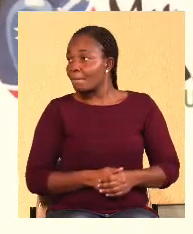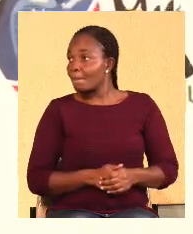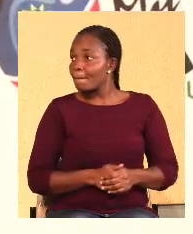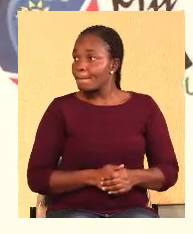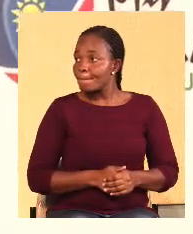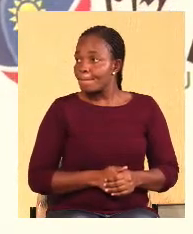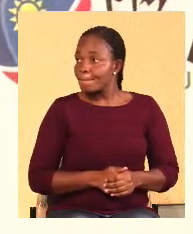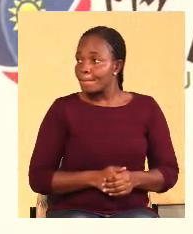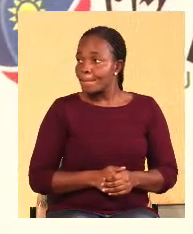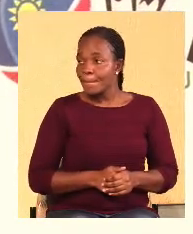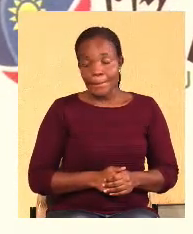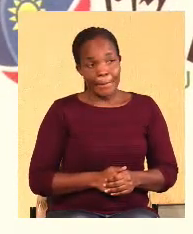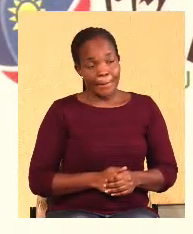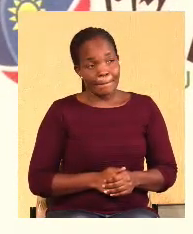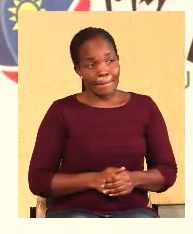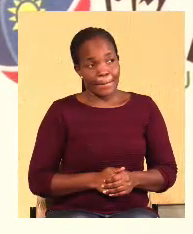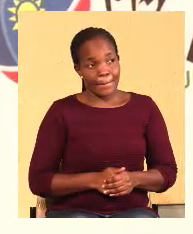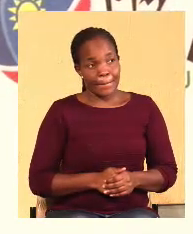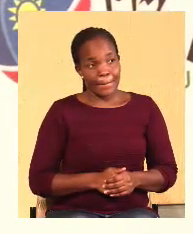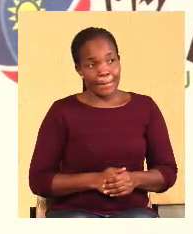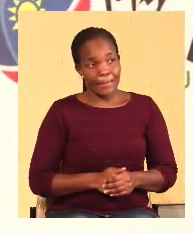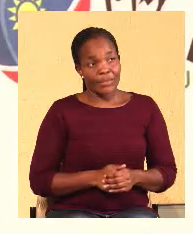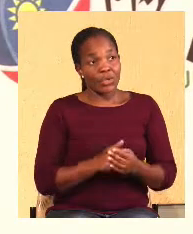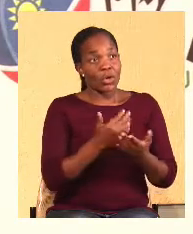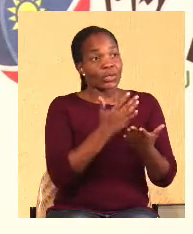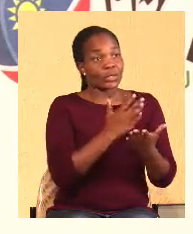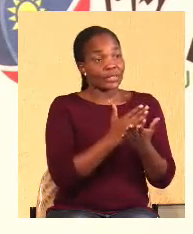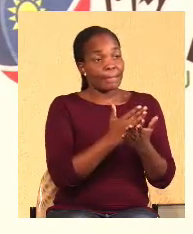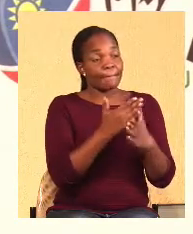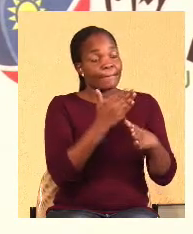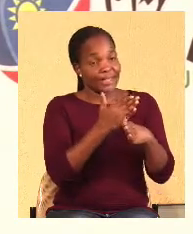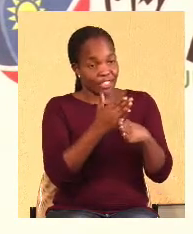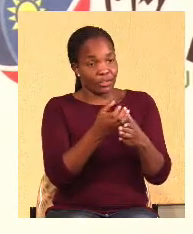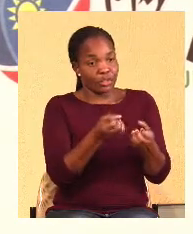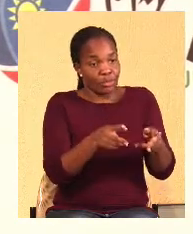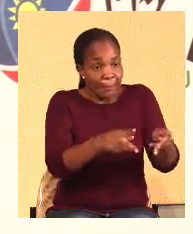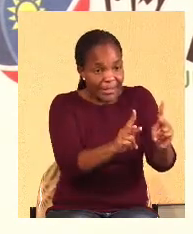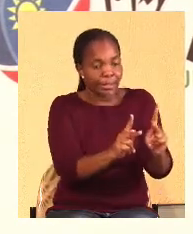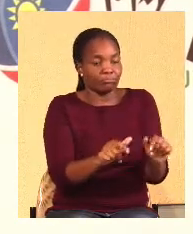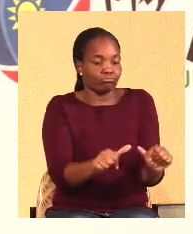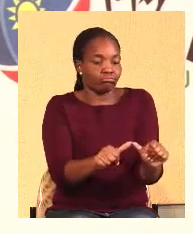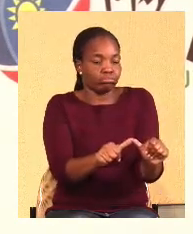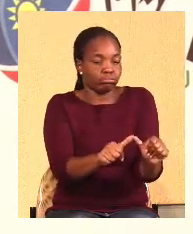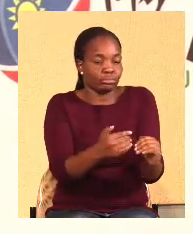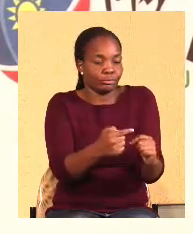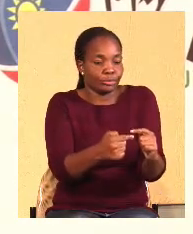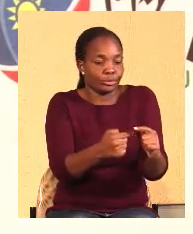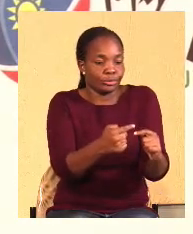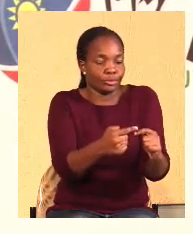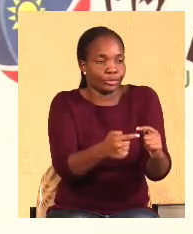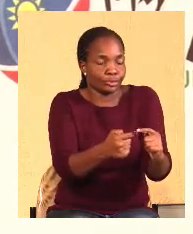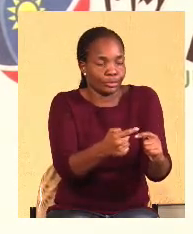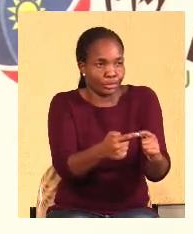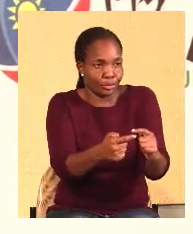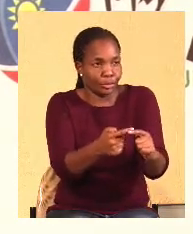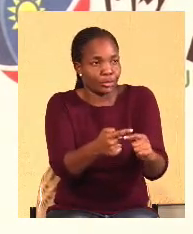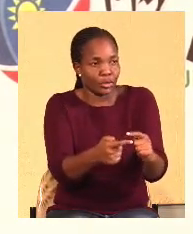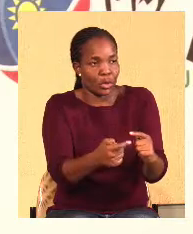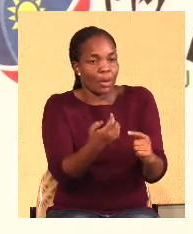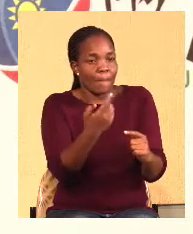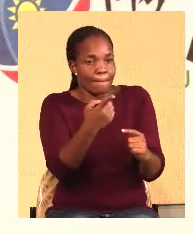is part of the reason, I think, where certain activities has been opened up. And that process continues. You know, the authorities shall continue to